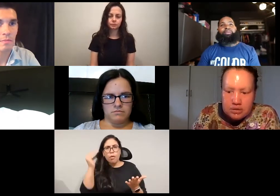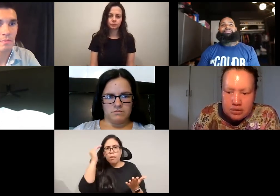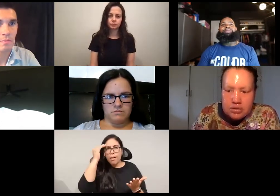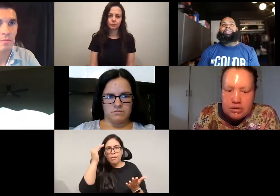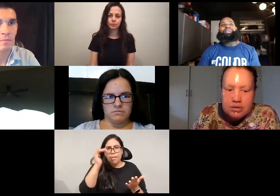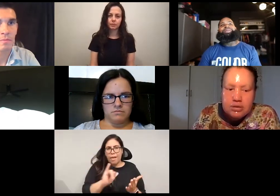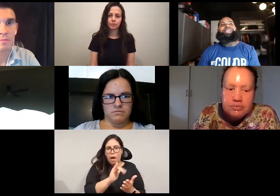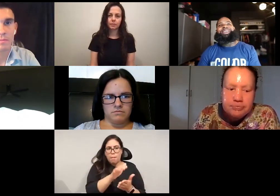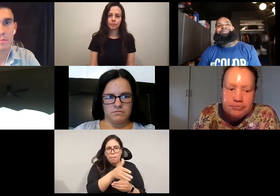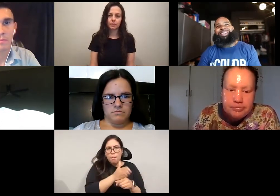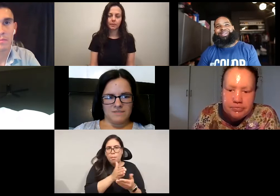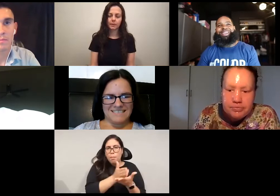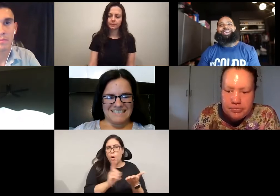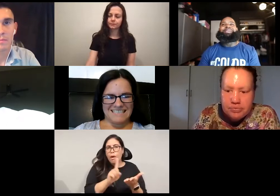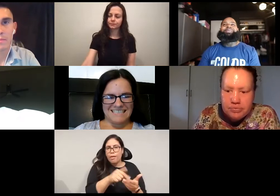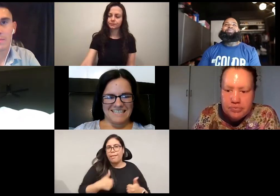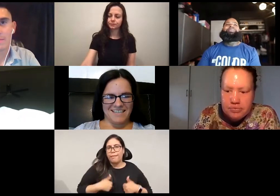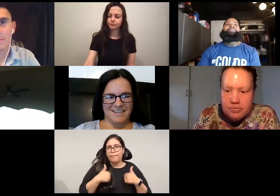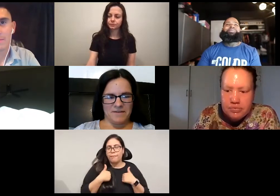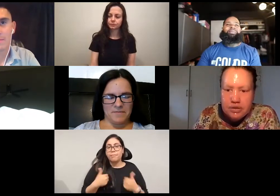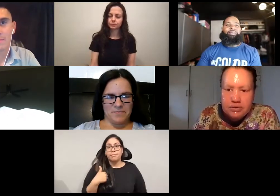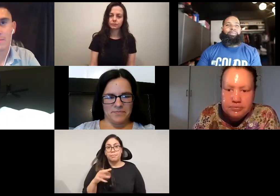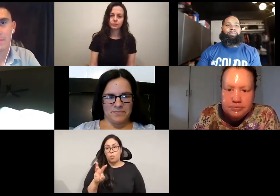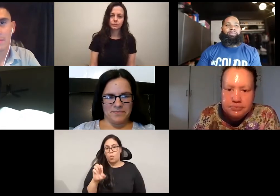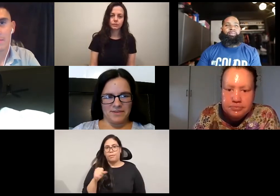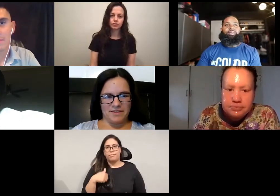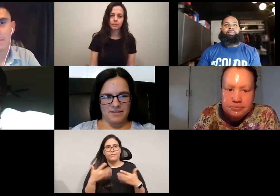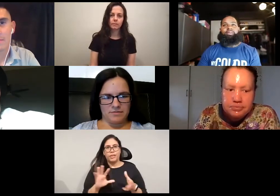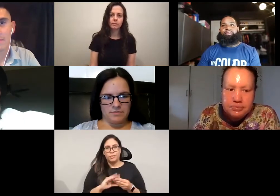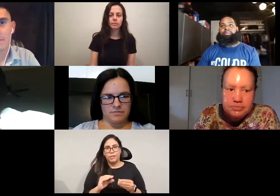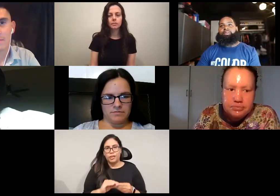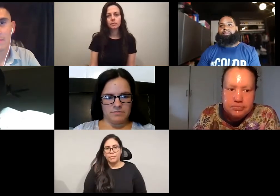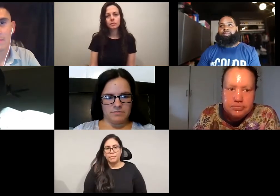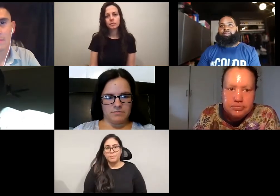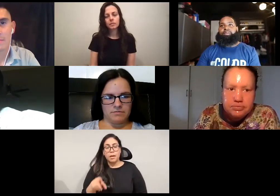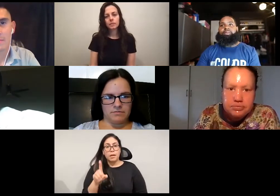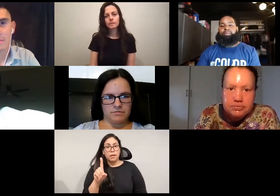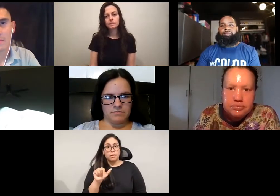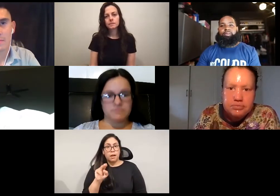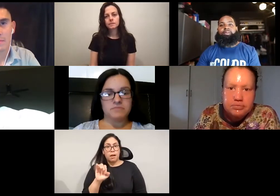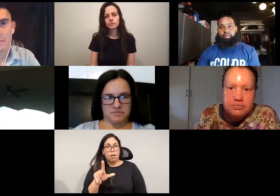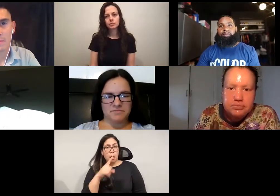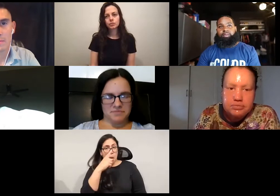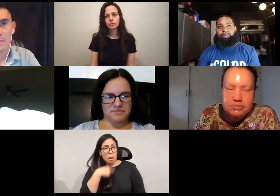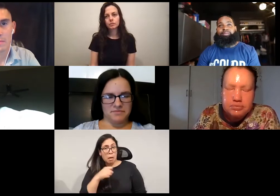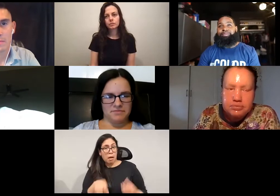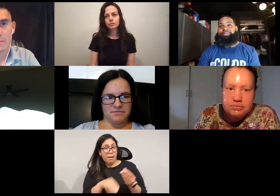Yeah, this is Wesley. I'm done speaking. This is Daniel. Can I throw in one more quick thought?